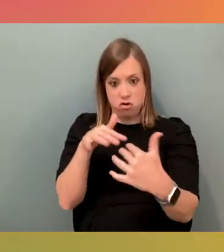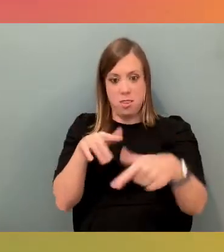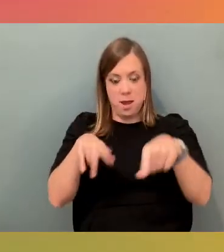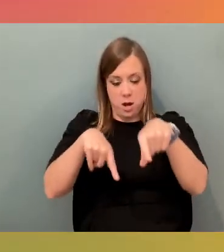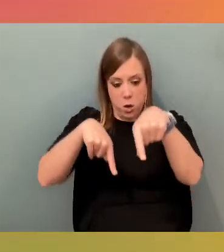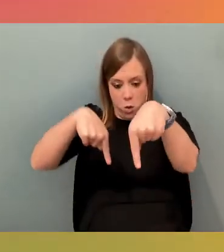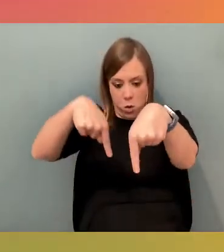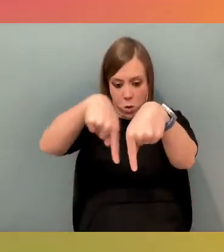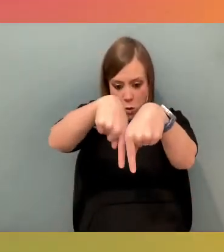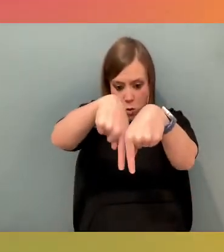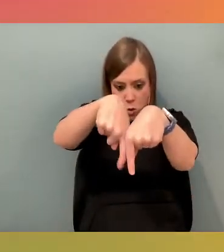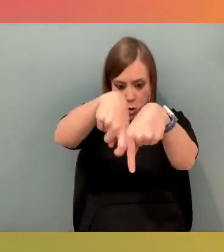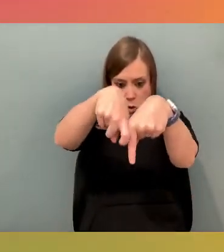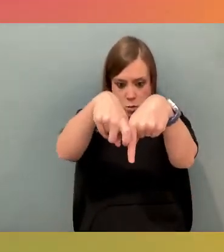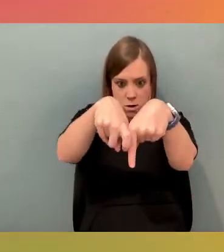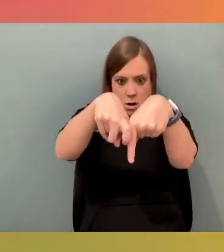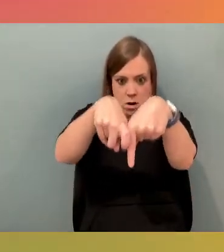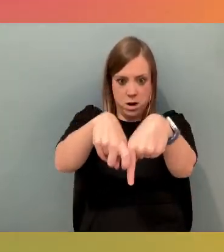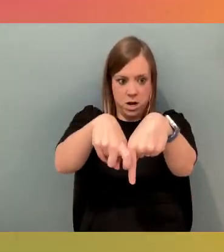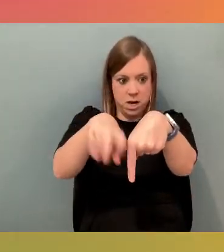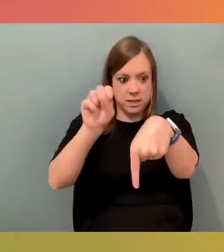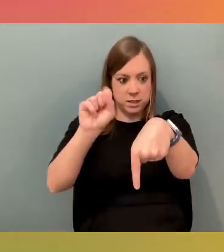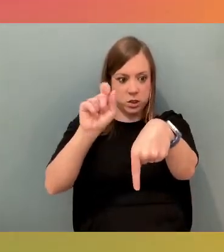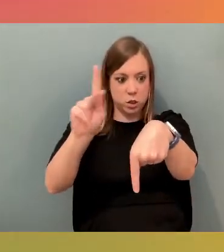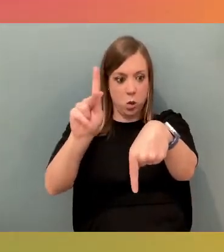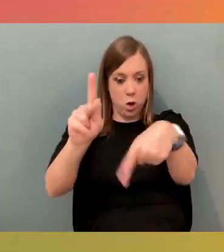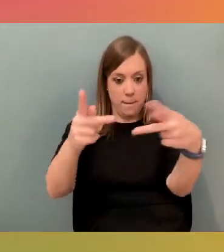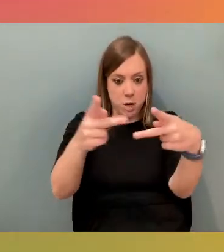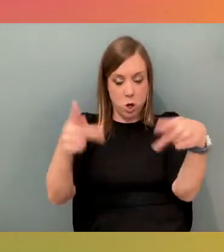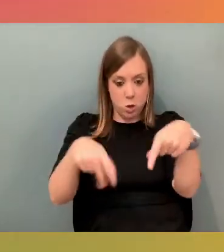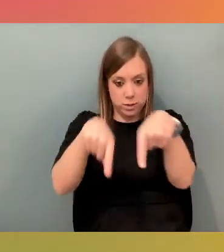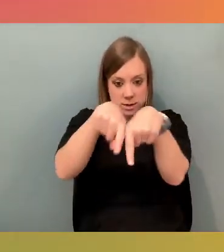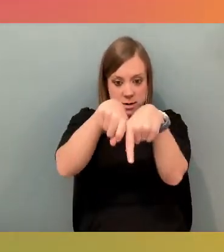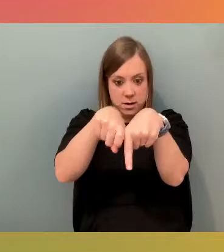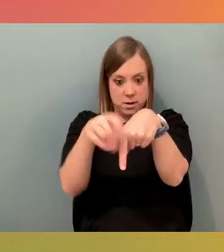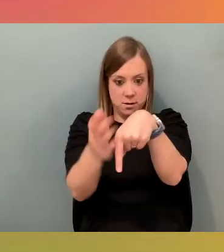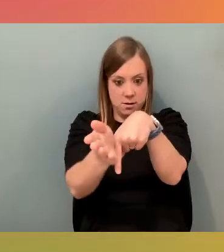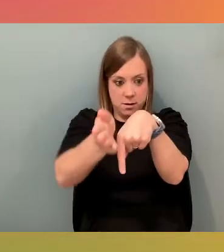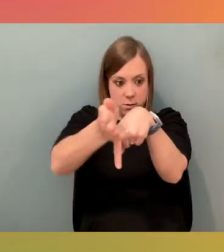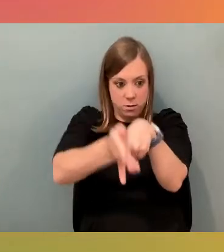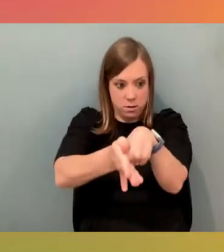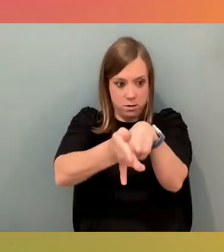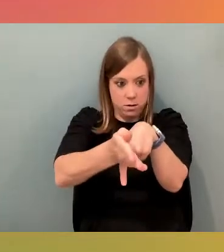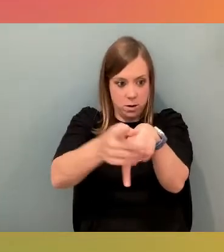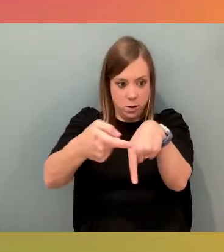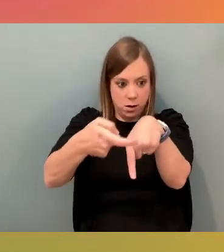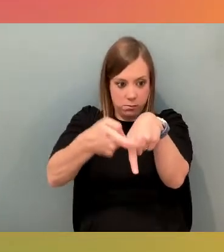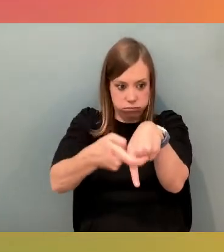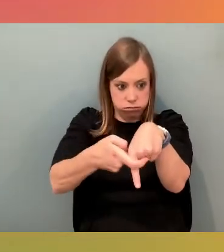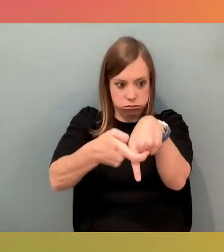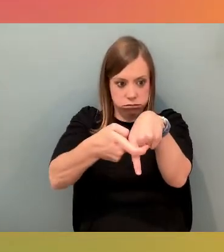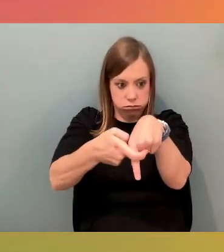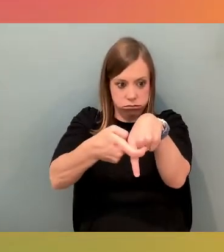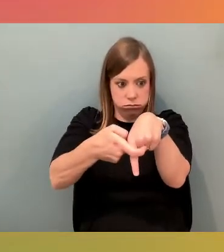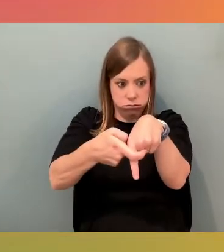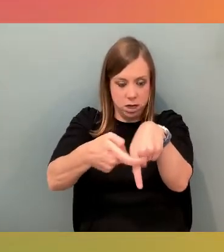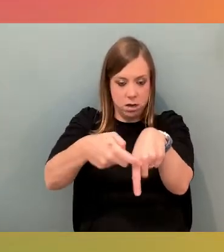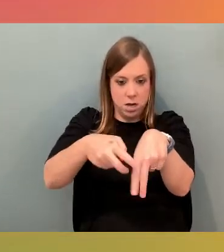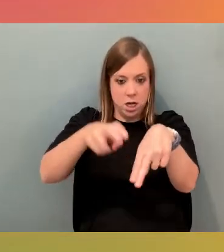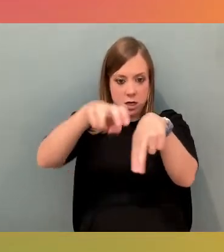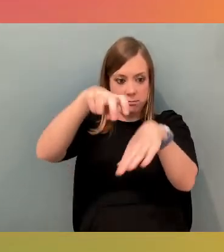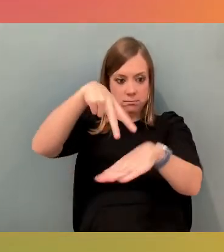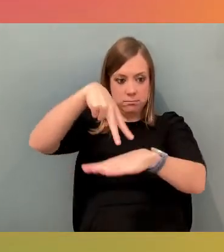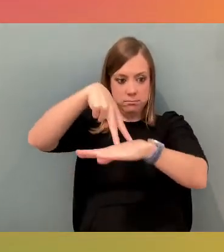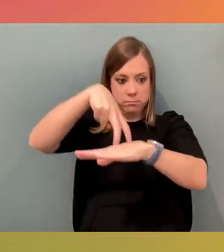Woo, this wind. Inhale, flex the foot and come to your figure 4 chair pose, 1 breath.